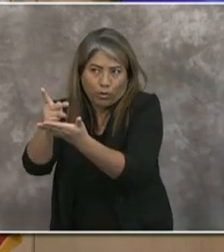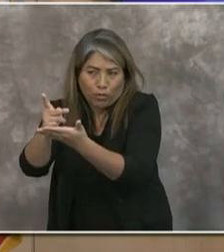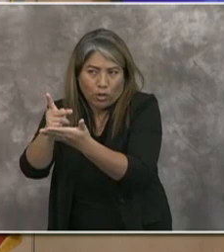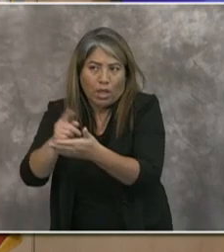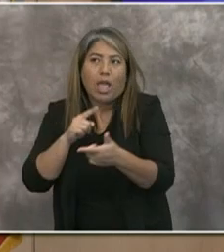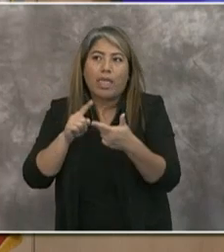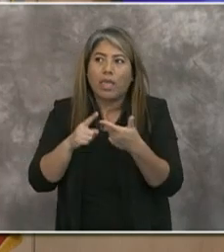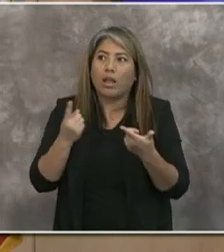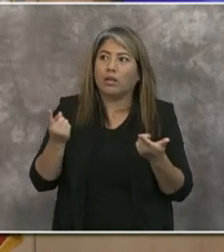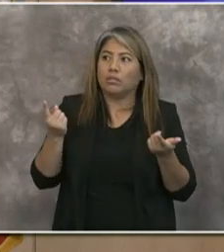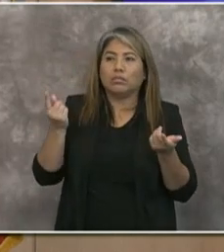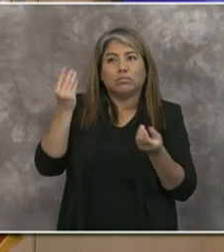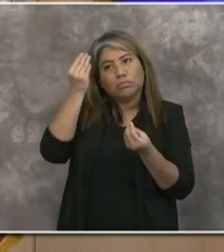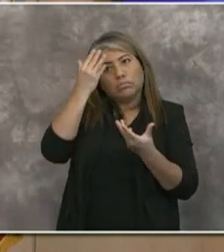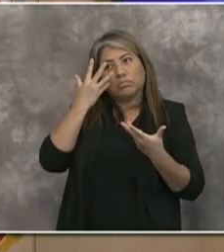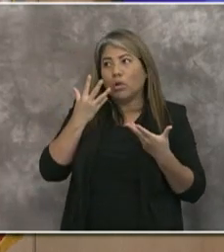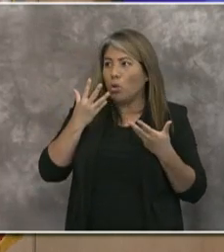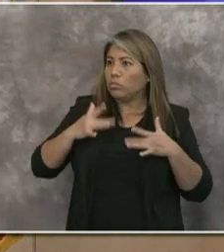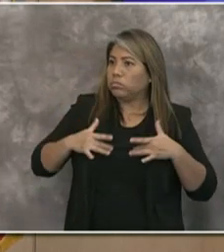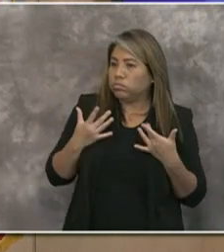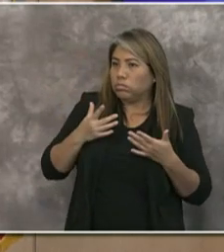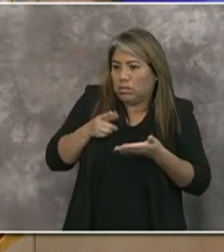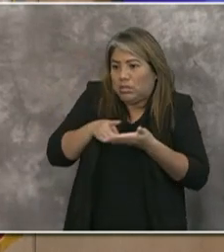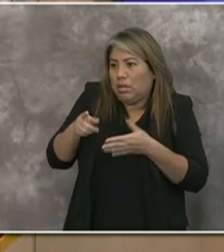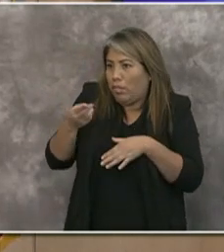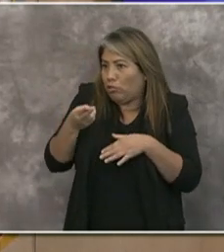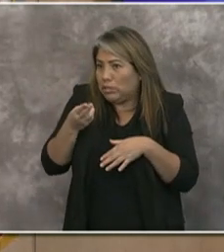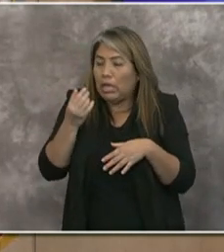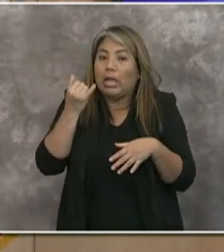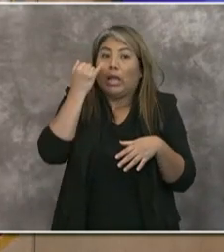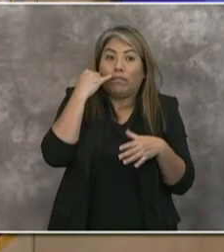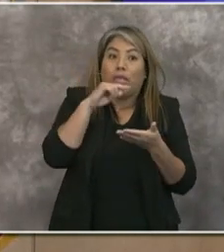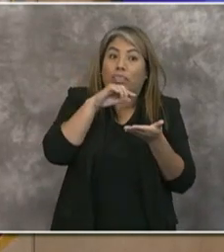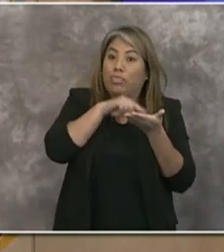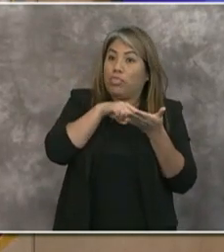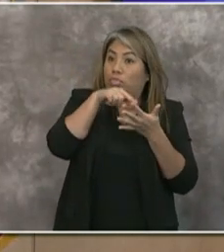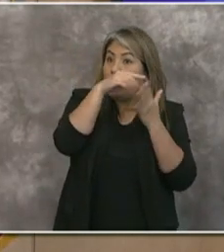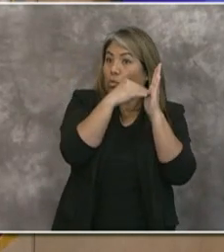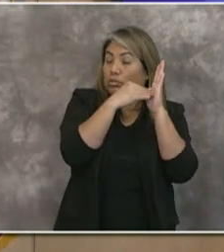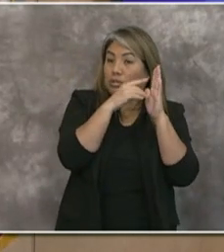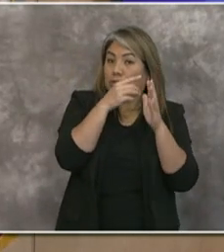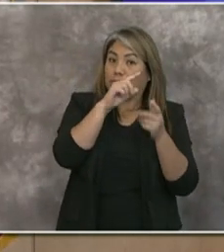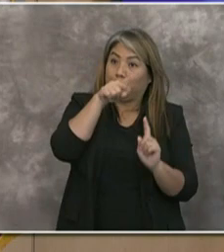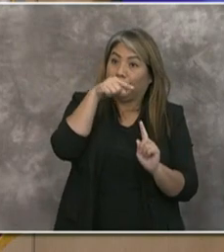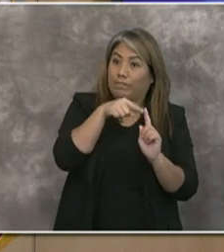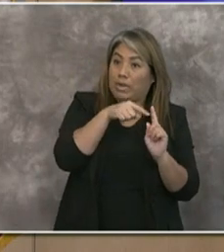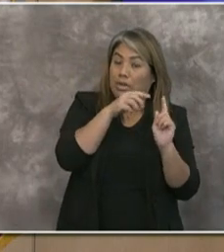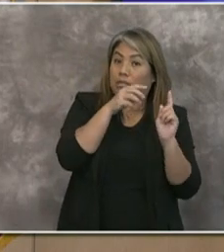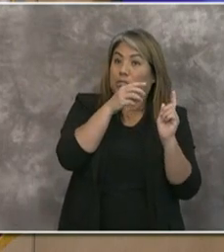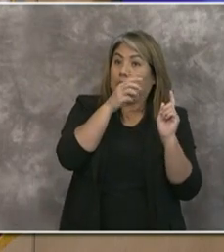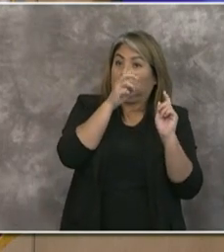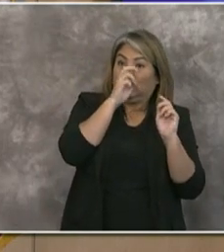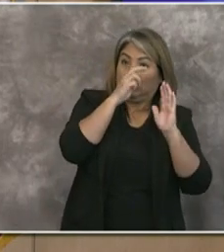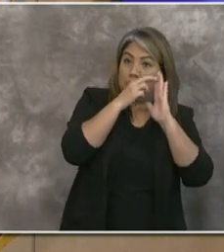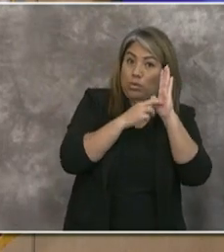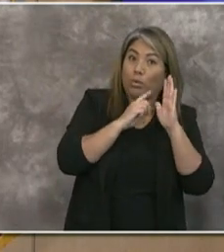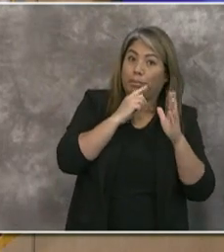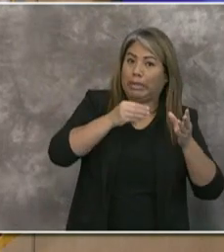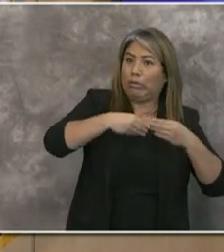hear back as early as this Thursday to learn whether some of these specific restrictions could be loosened? Supervisor Fletcher will